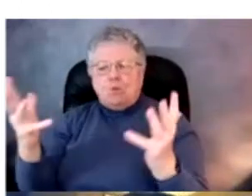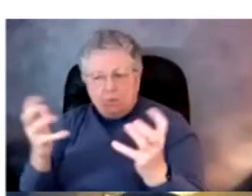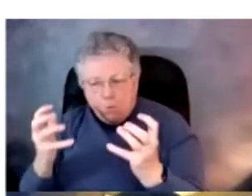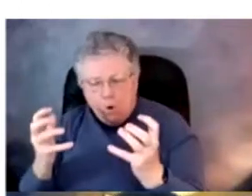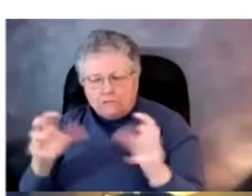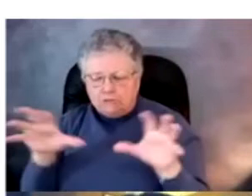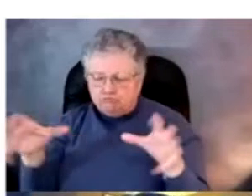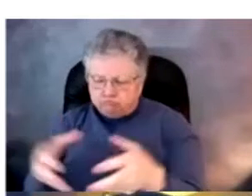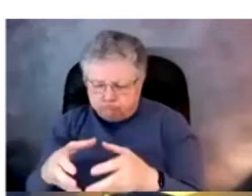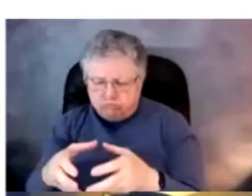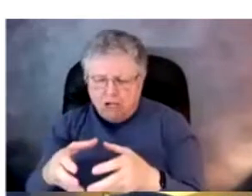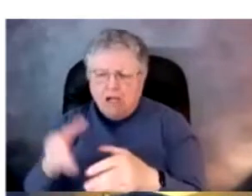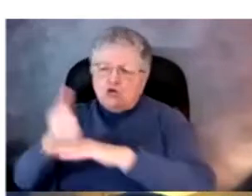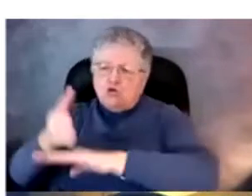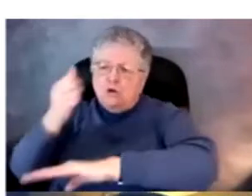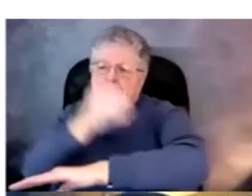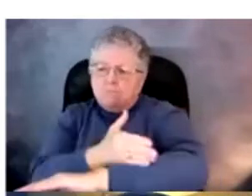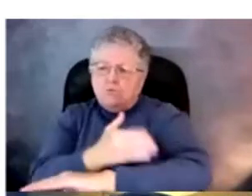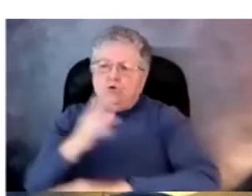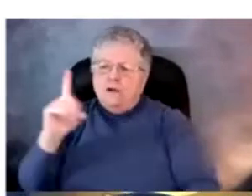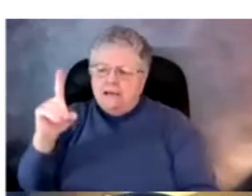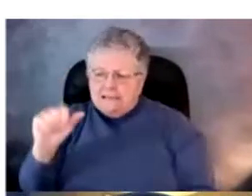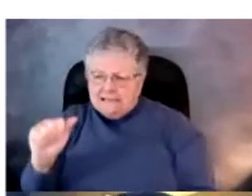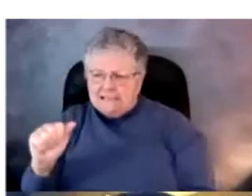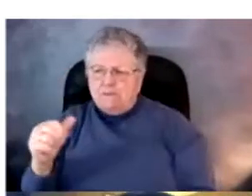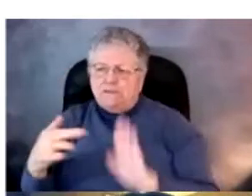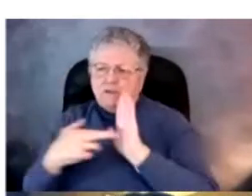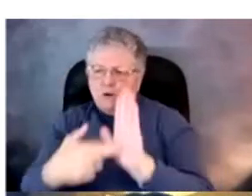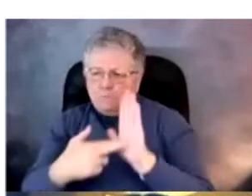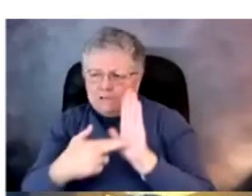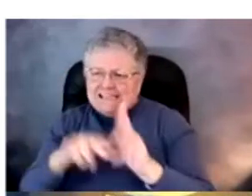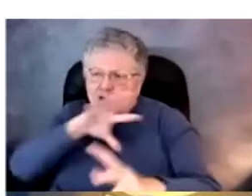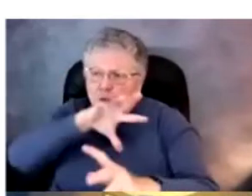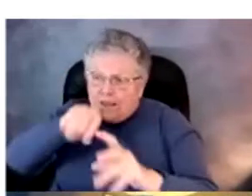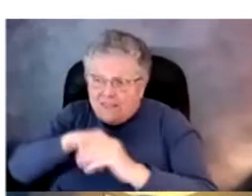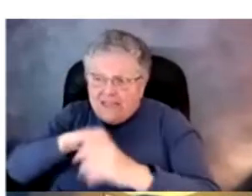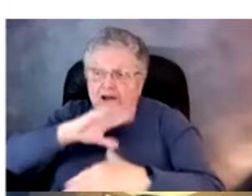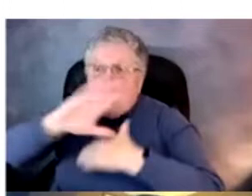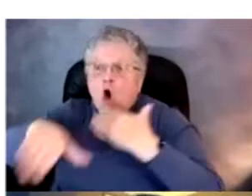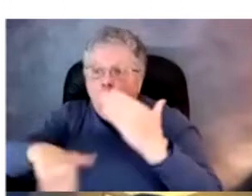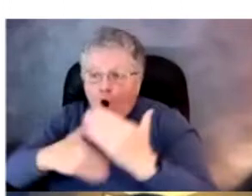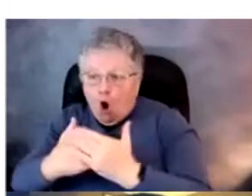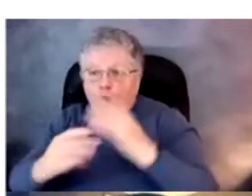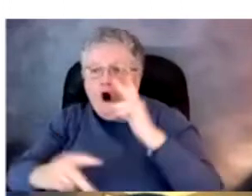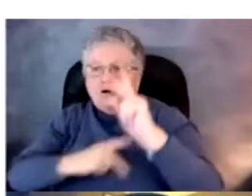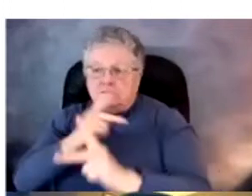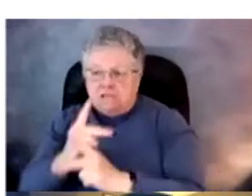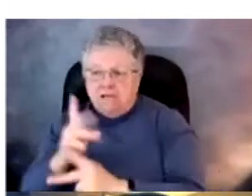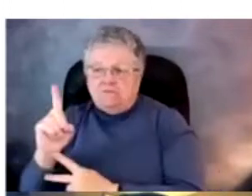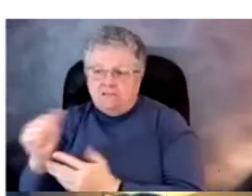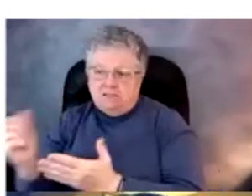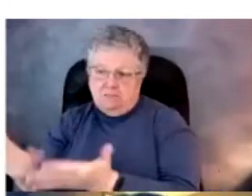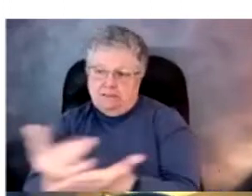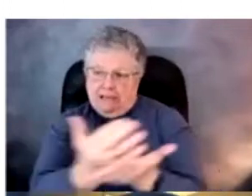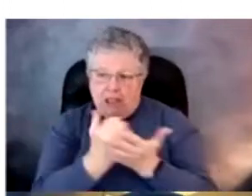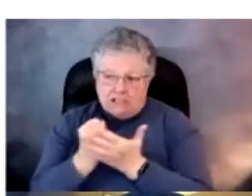to improve disability representation across all levels of data collection. So ensure that people with disabilities are represented